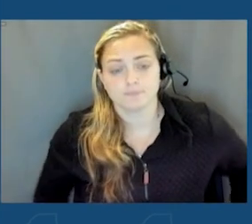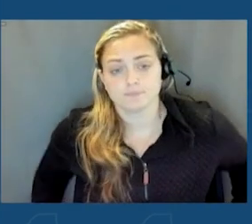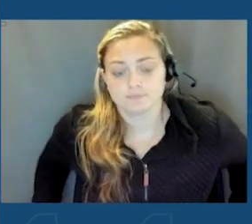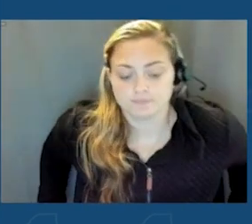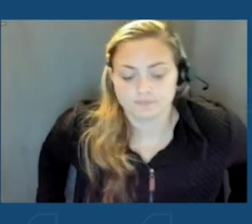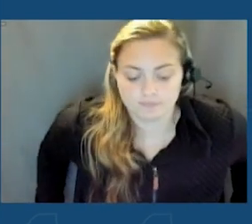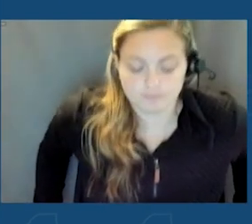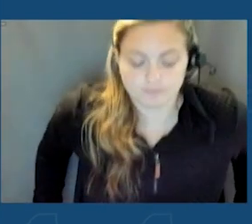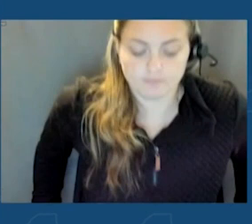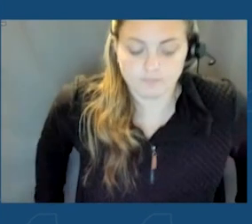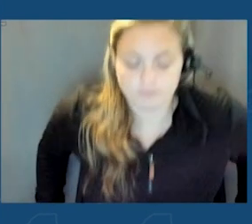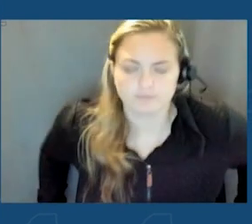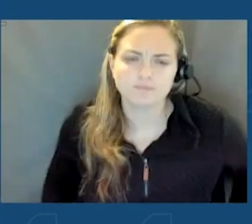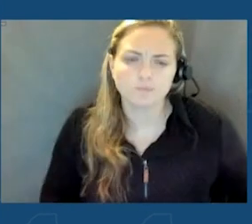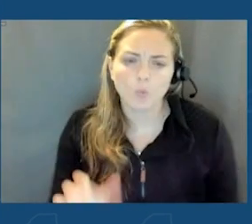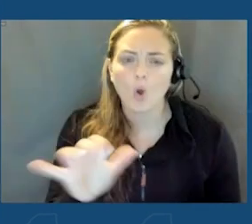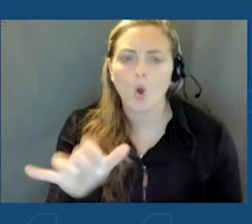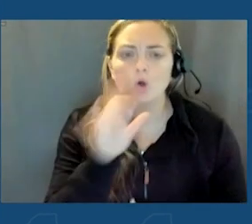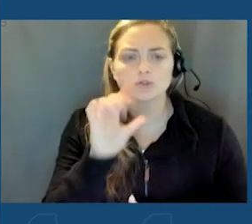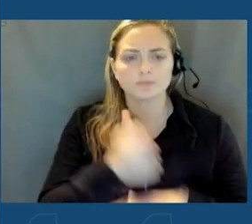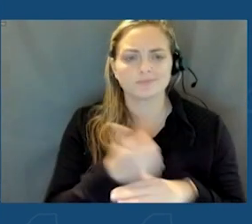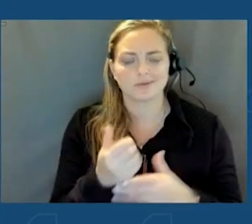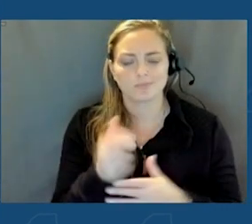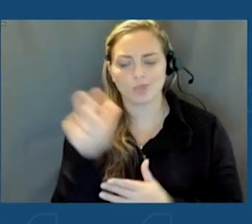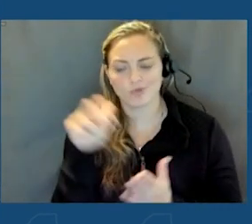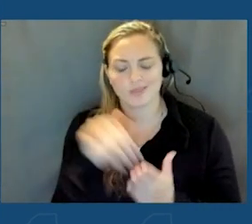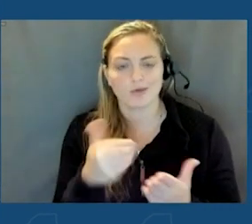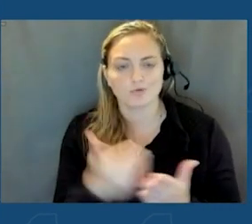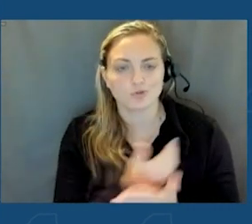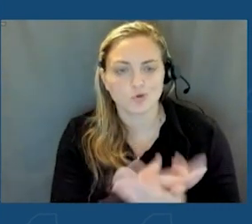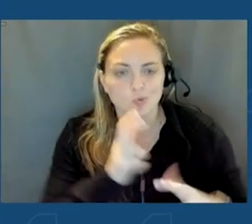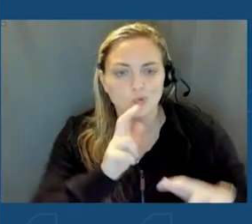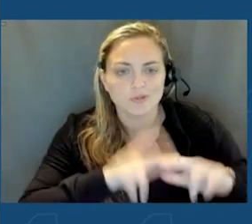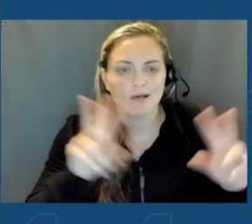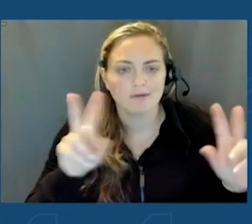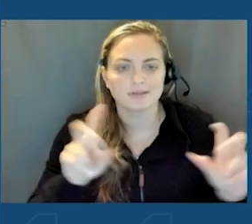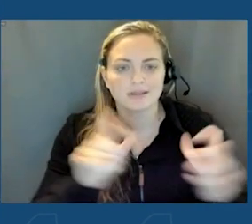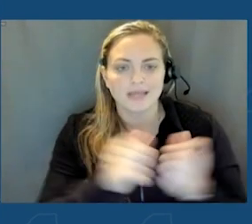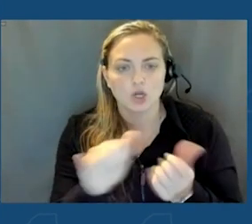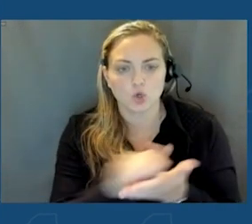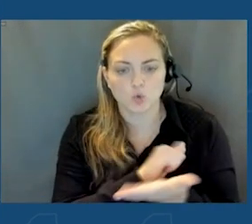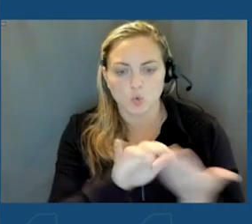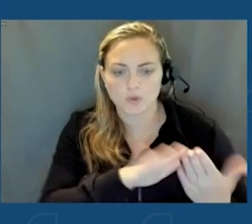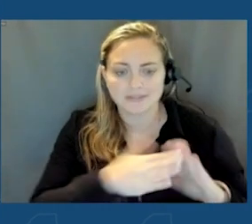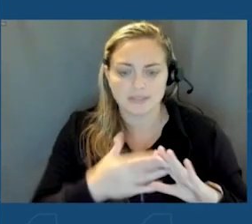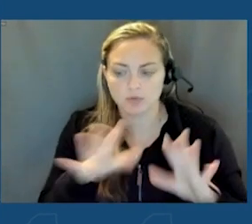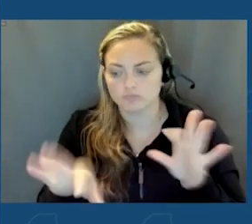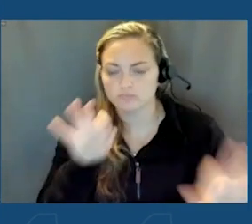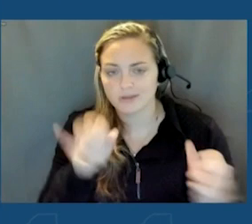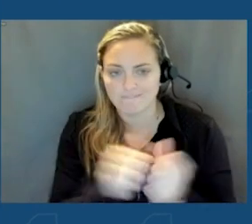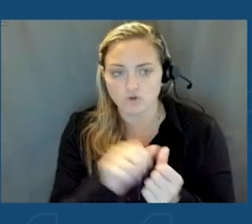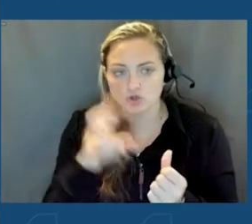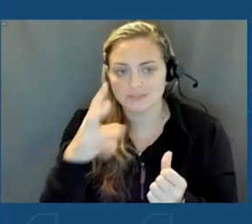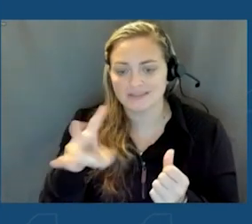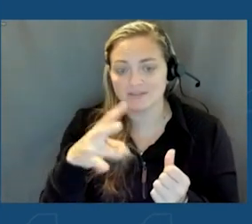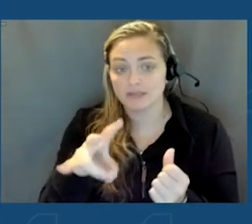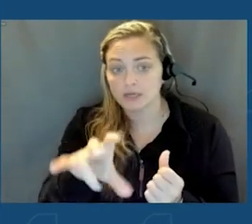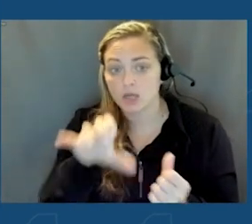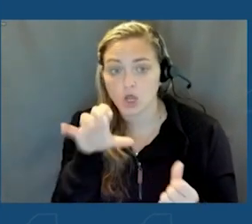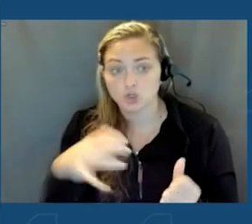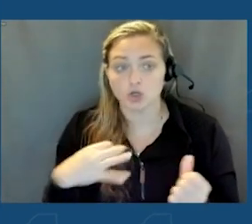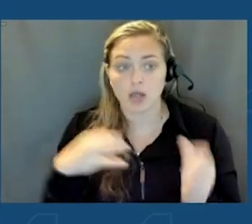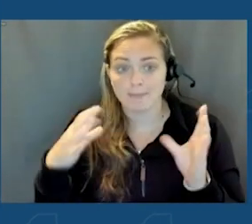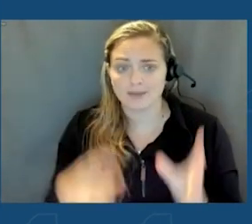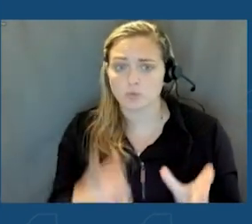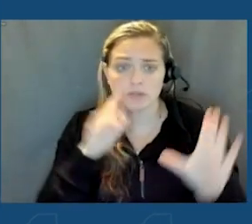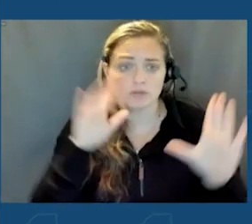This will also create nearly 3,000 new slots in New York City, and these individuals were selected from over 1,700 applicants, which I think is